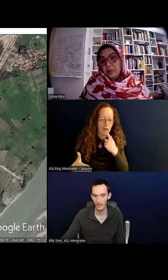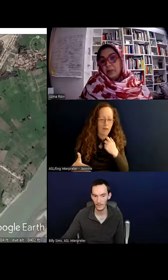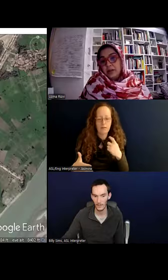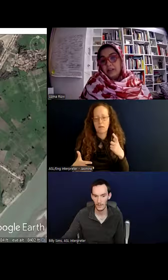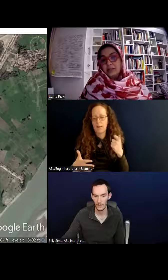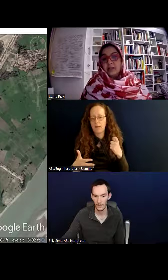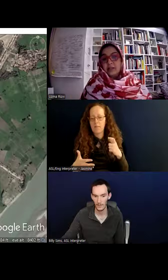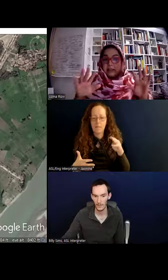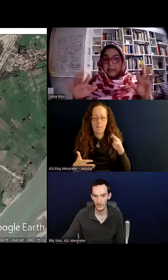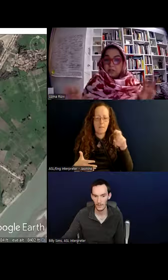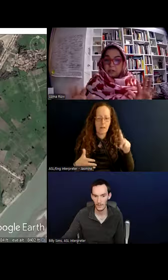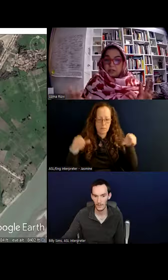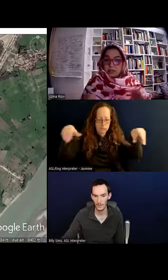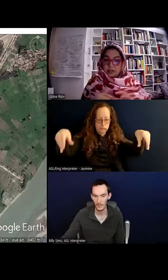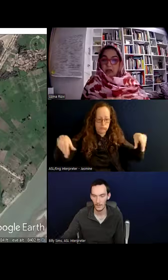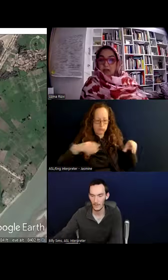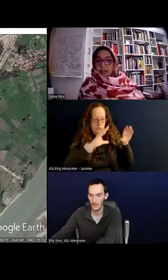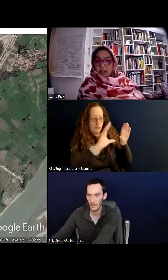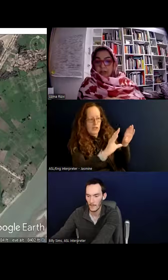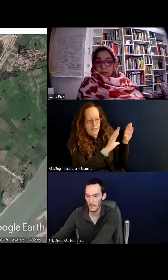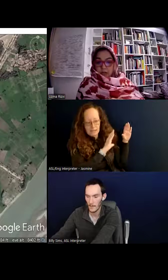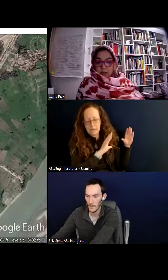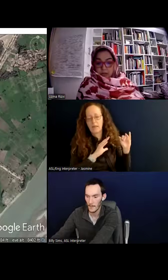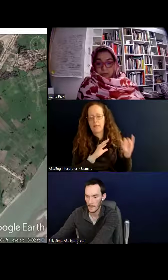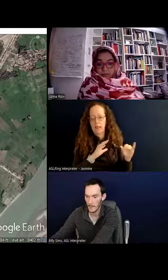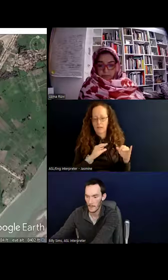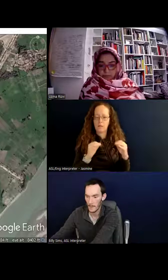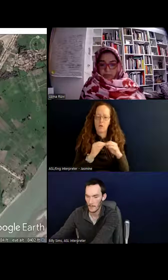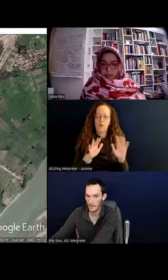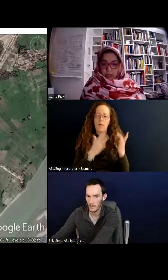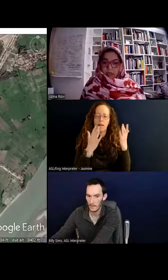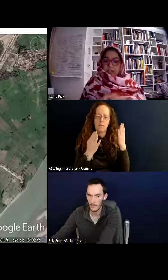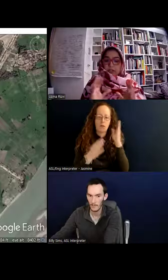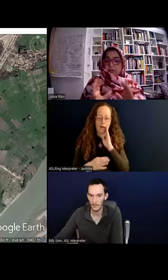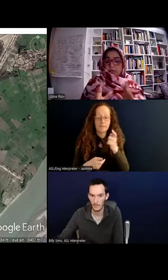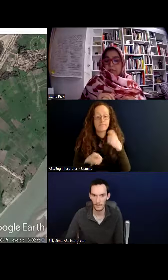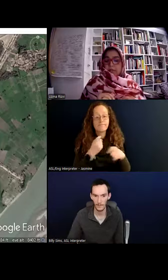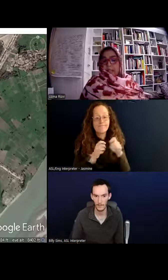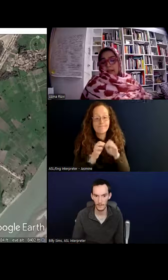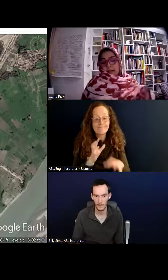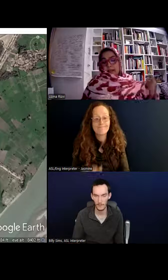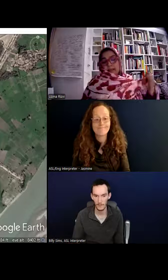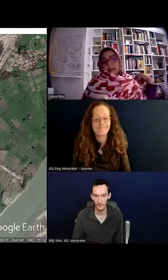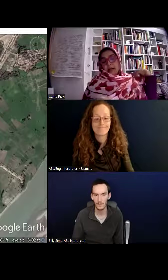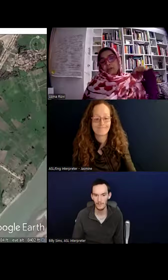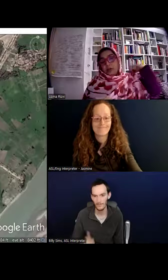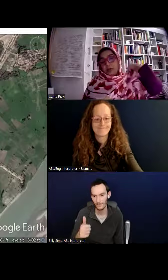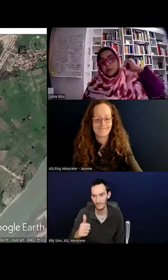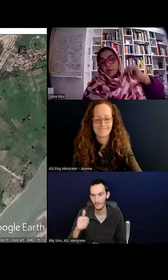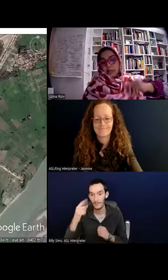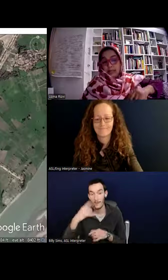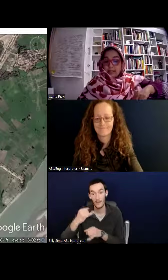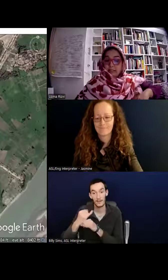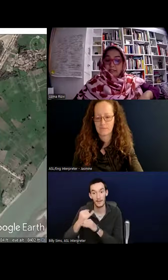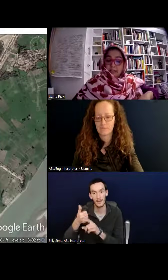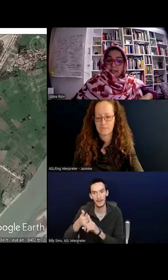of the mud brick on the sides here, which is often a lighter brown. Just so you have some sense of scale, the site is about